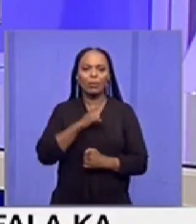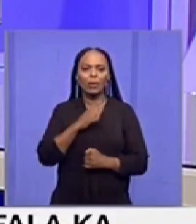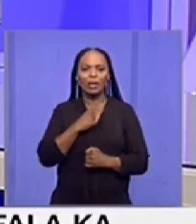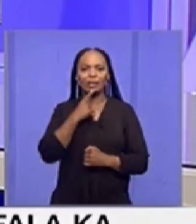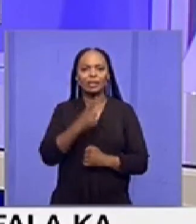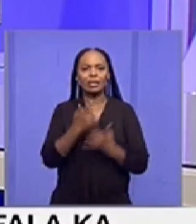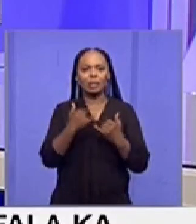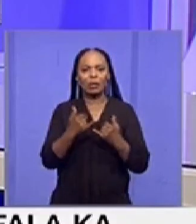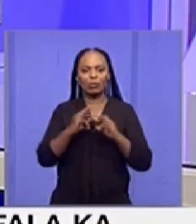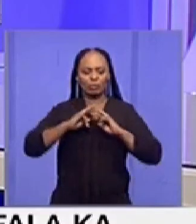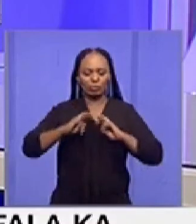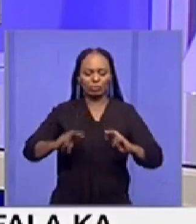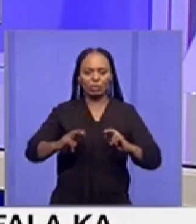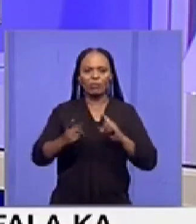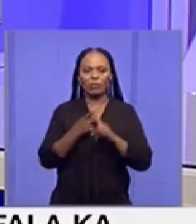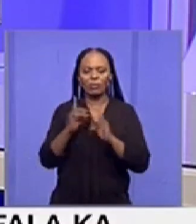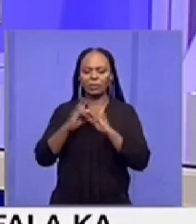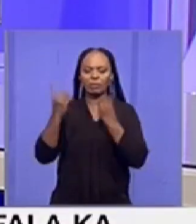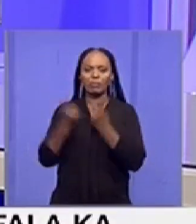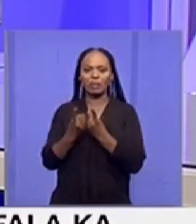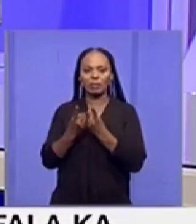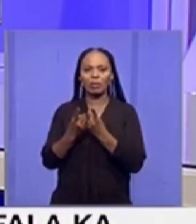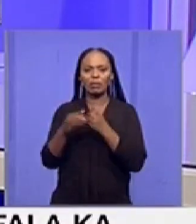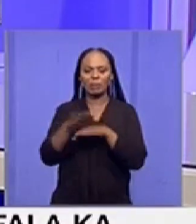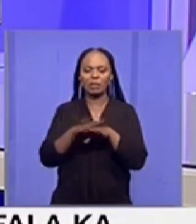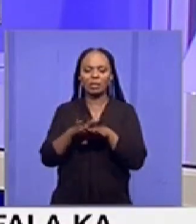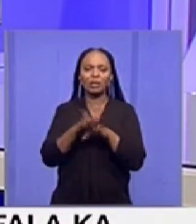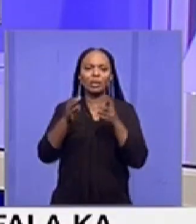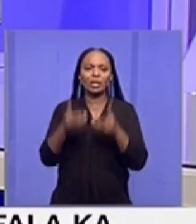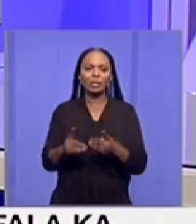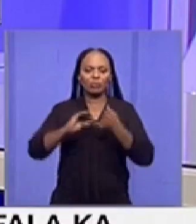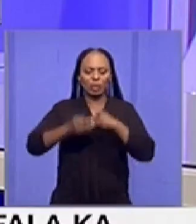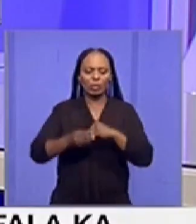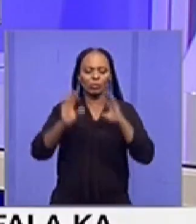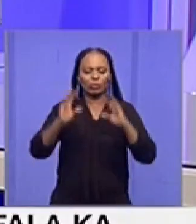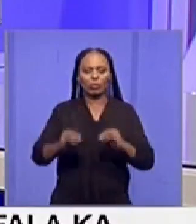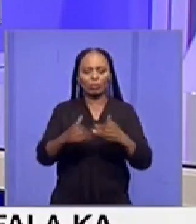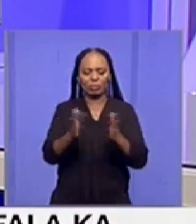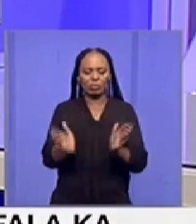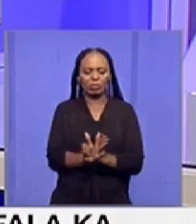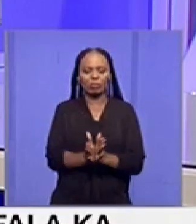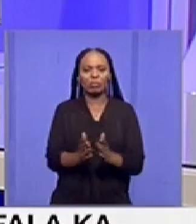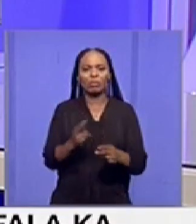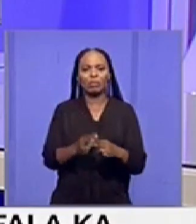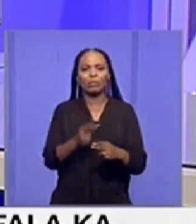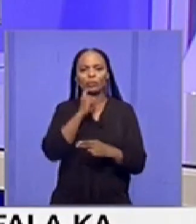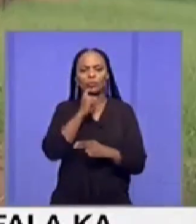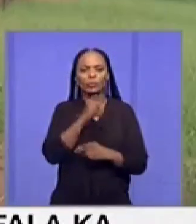dirilwego matsapeng a kgoro ya gabo a go fediša dintlwana tša mekoti.